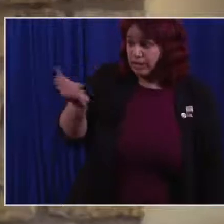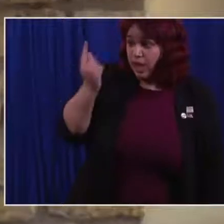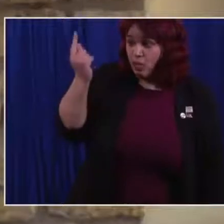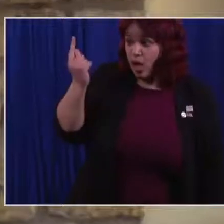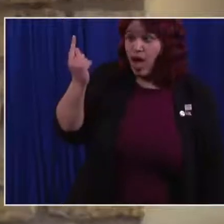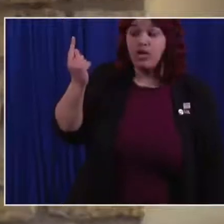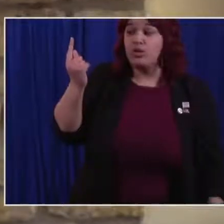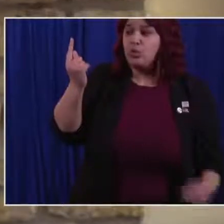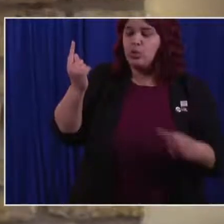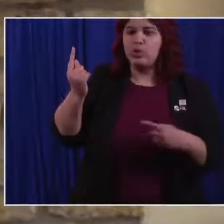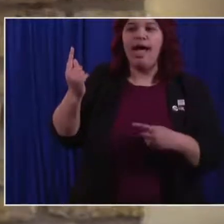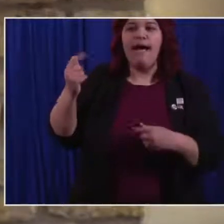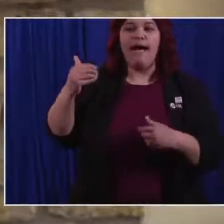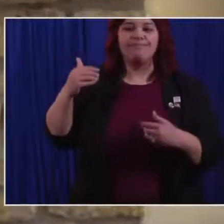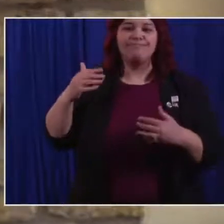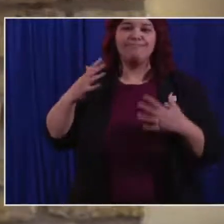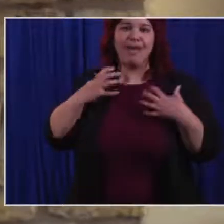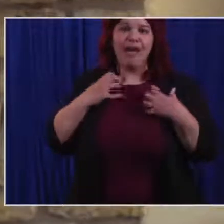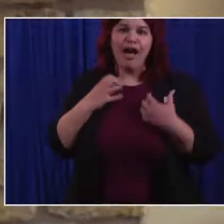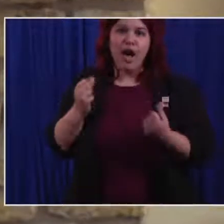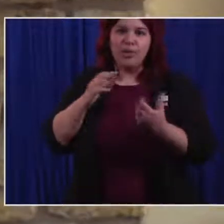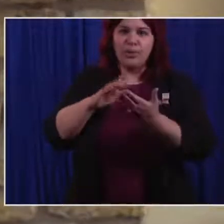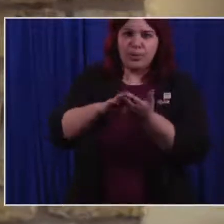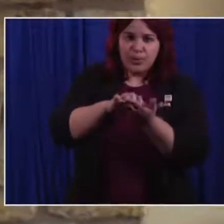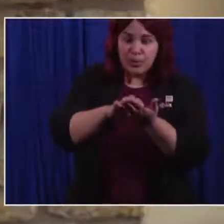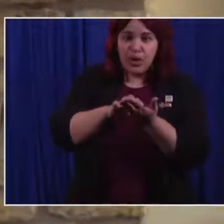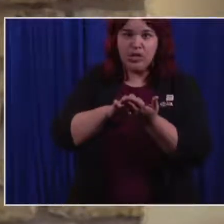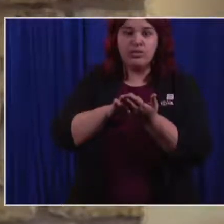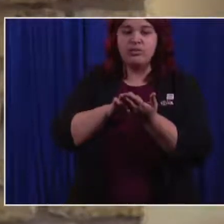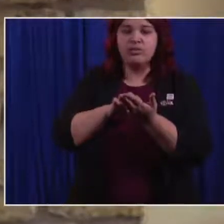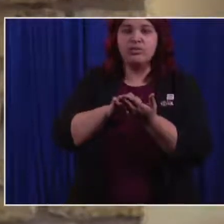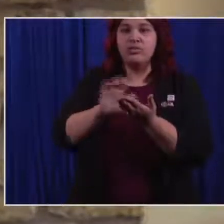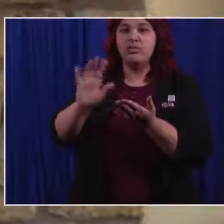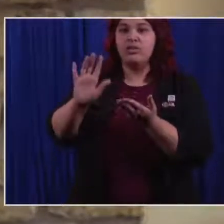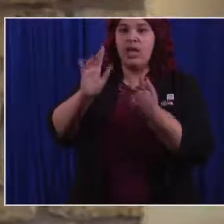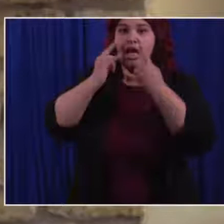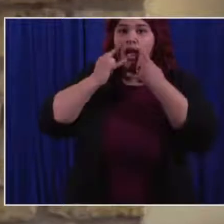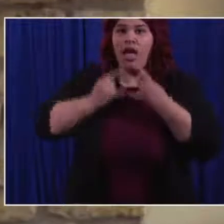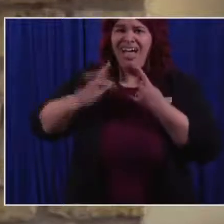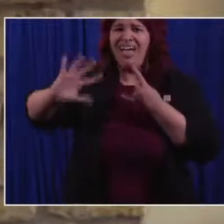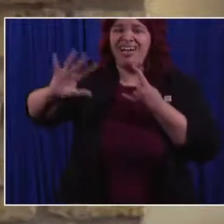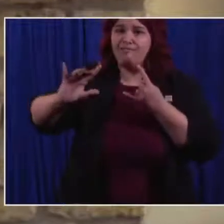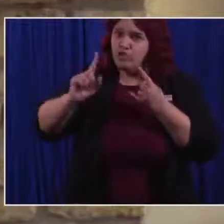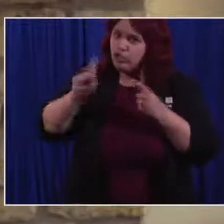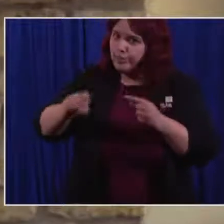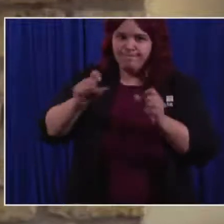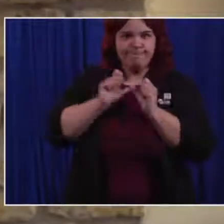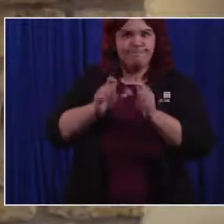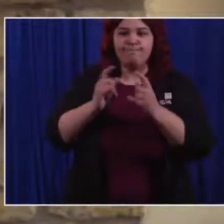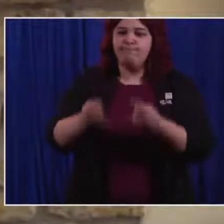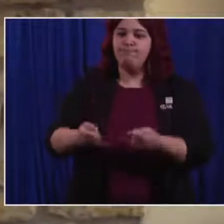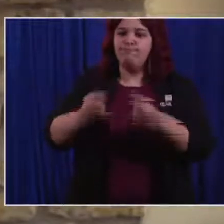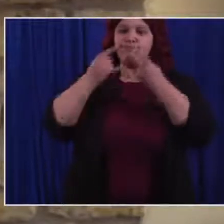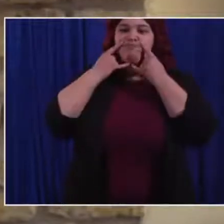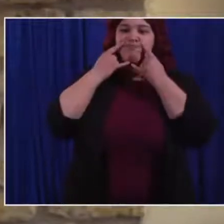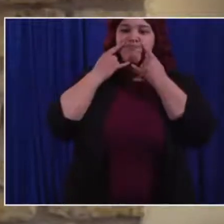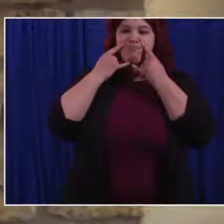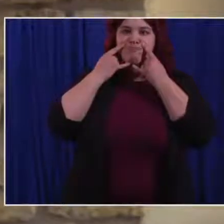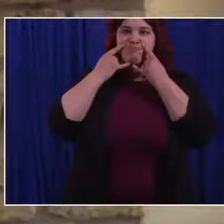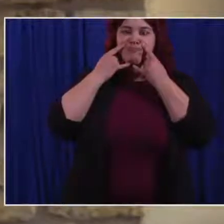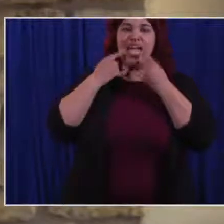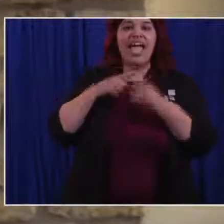important here. And the why is that we're in a transition period. There are still a lot of us who